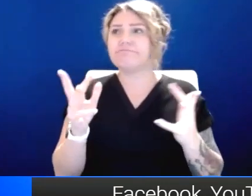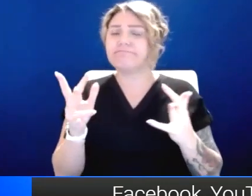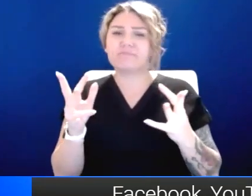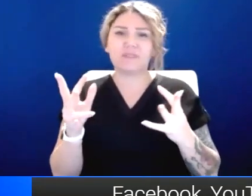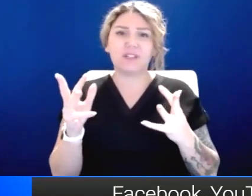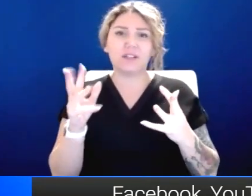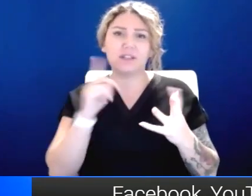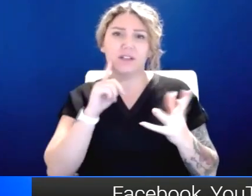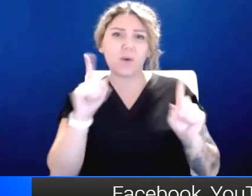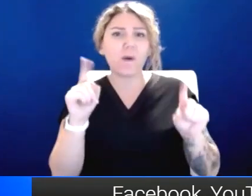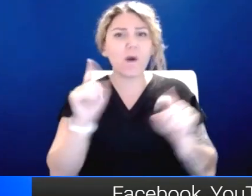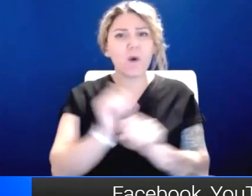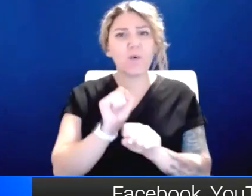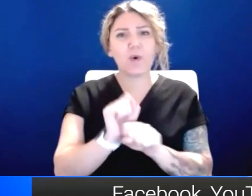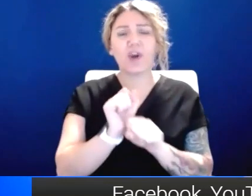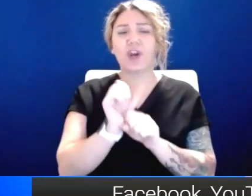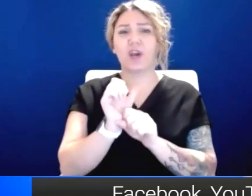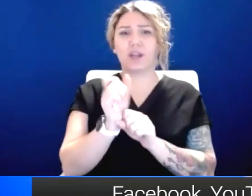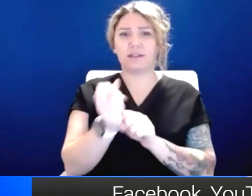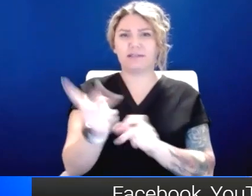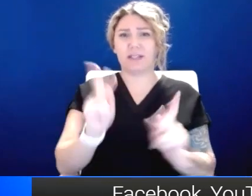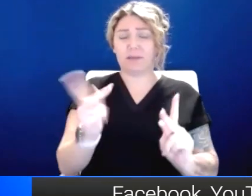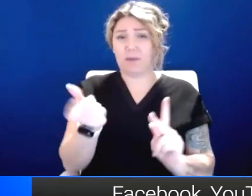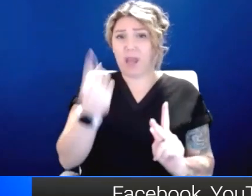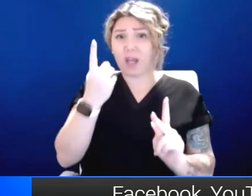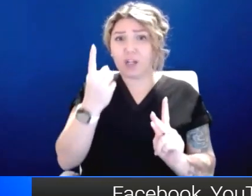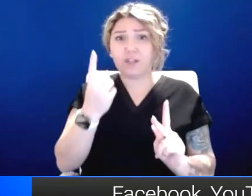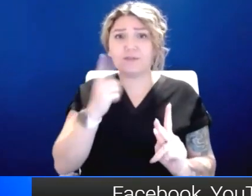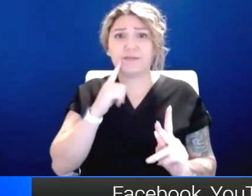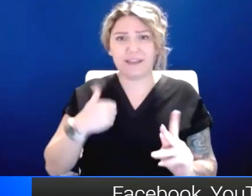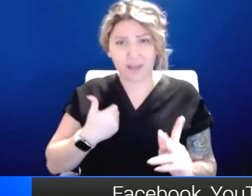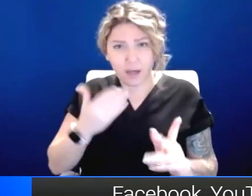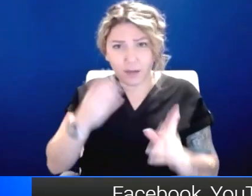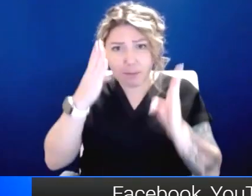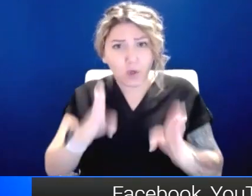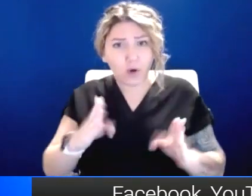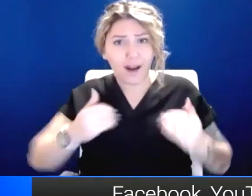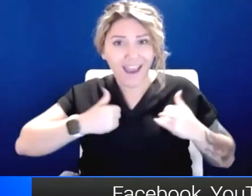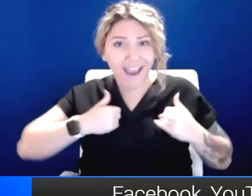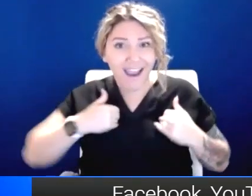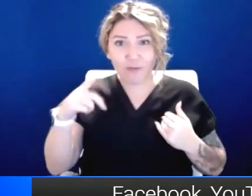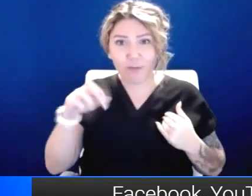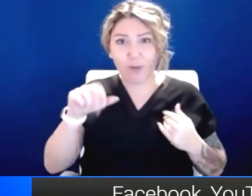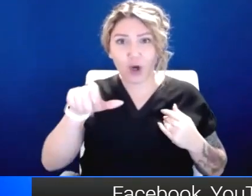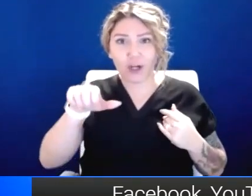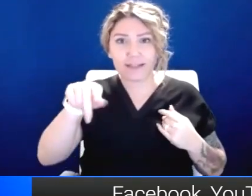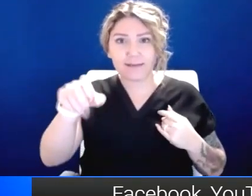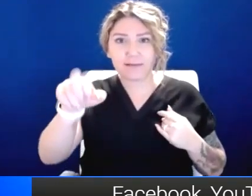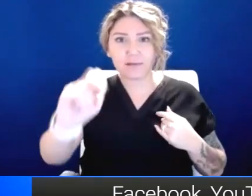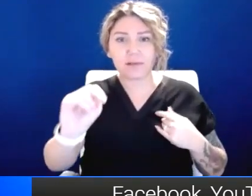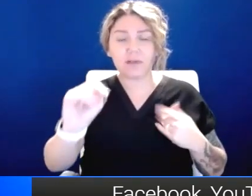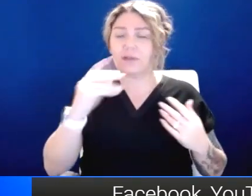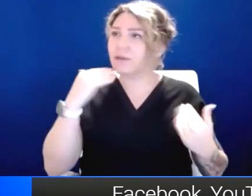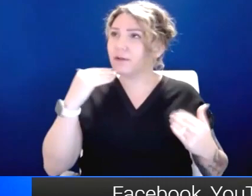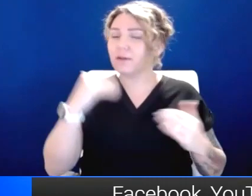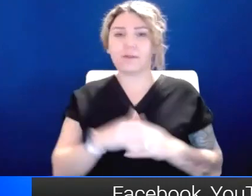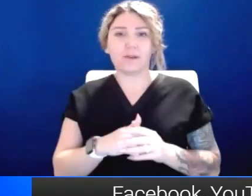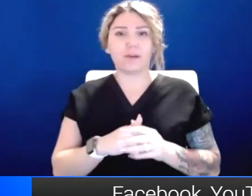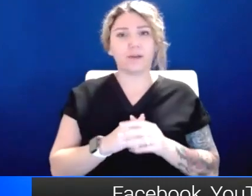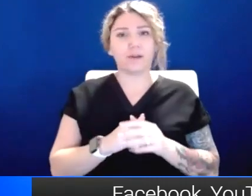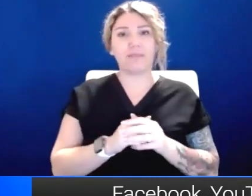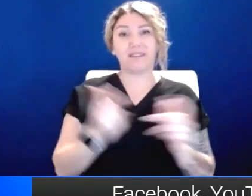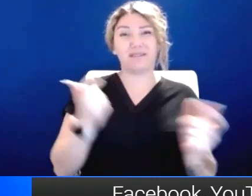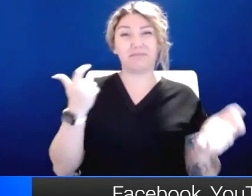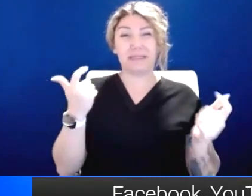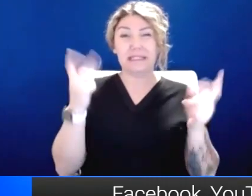very difficult for some people to understand that such a young person can have Parkinson's disease. And it really is also a big issue that we